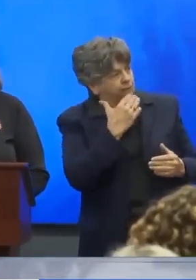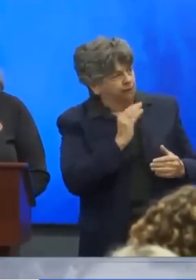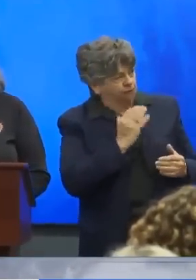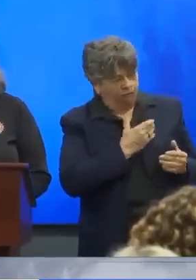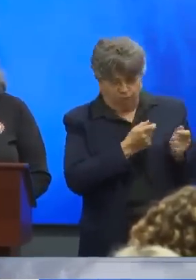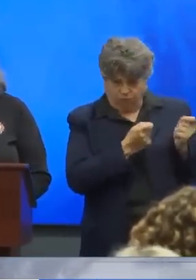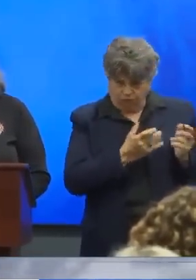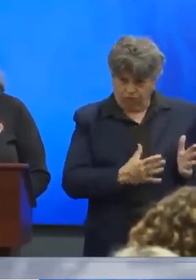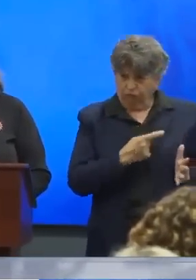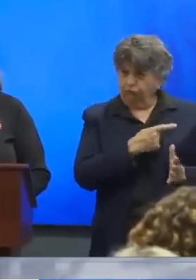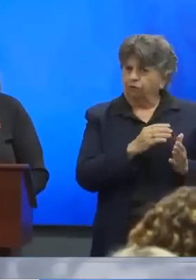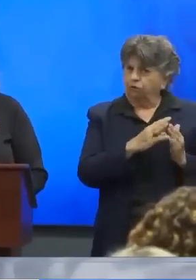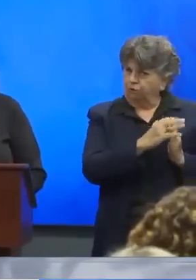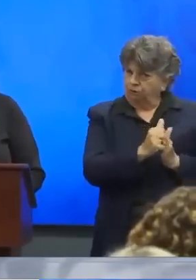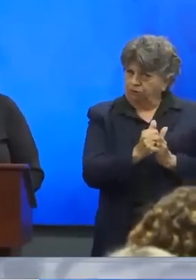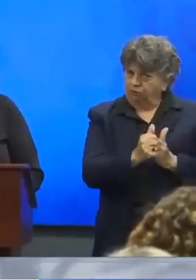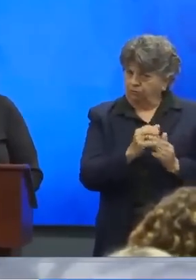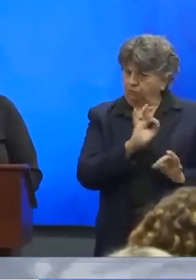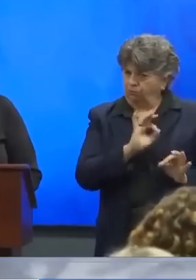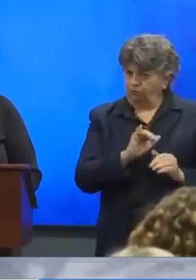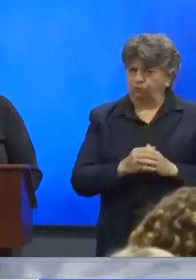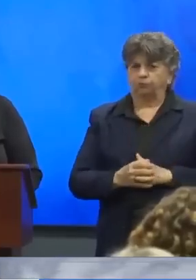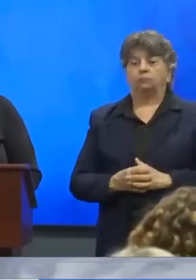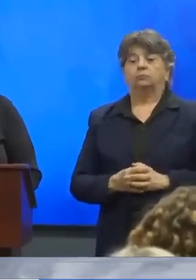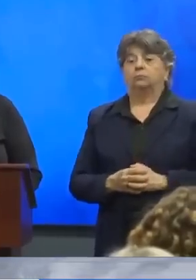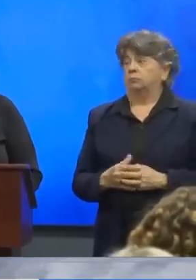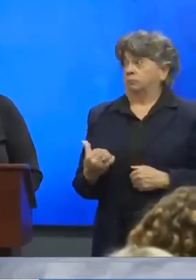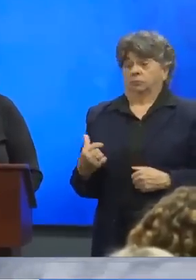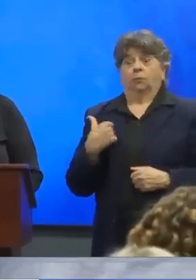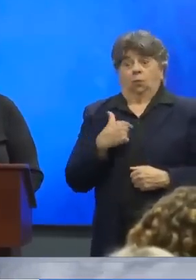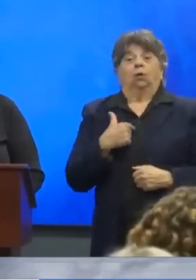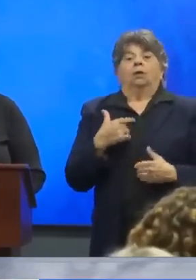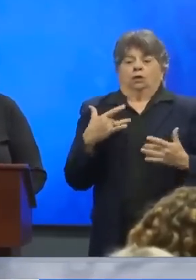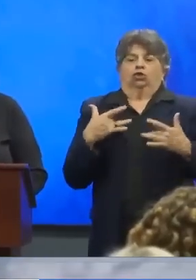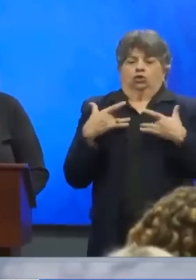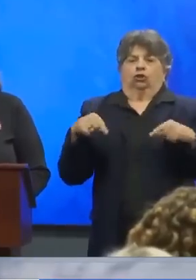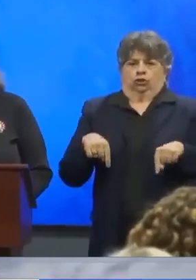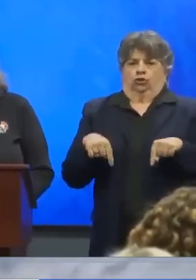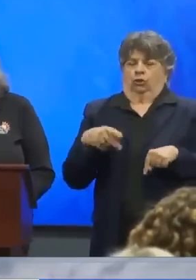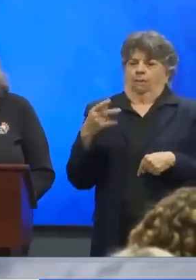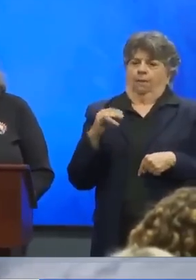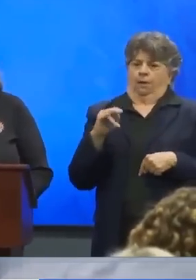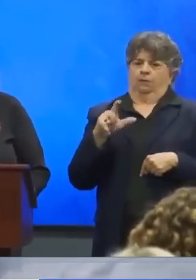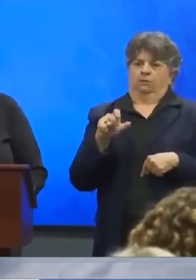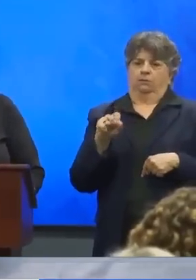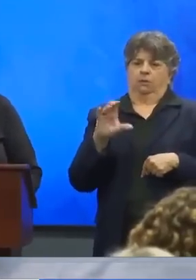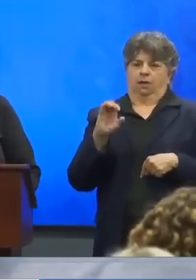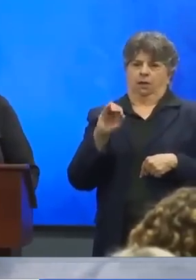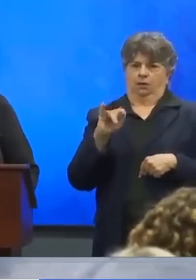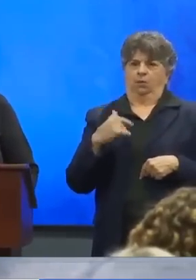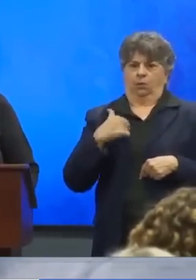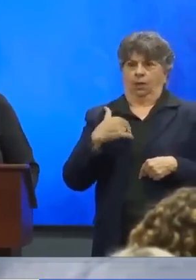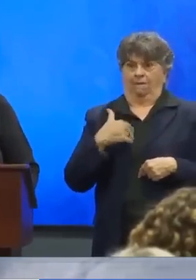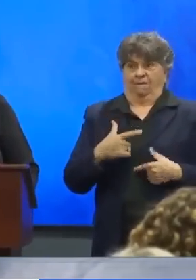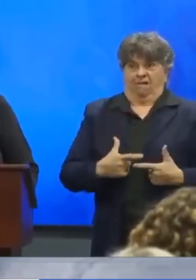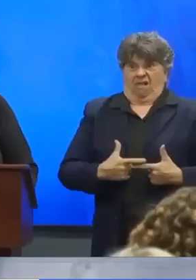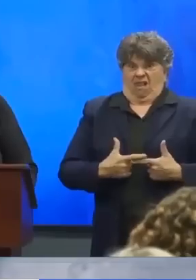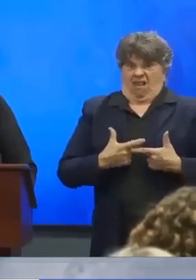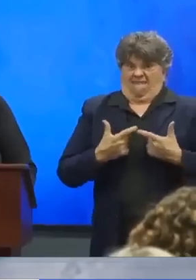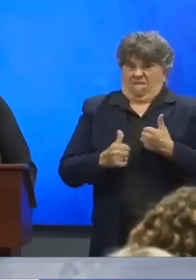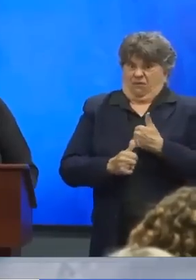of Emergency Management. We are very concerned here in Pinellas County because we do have life-threatening storm threat. We could